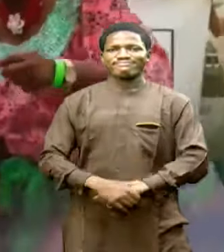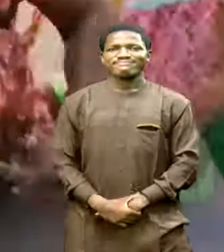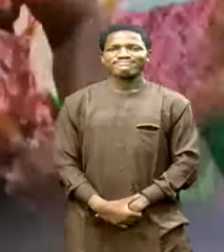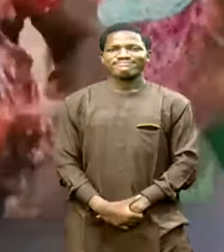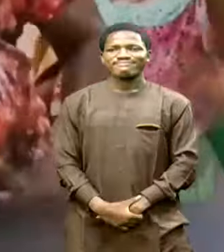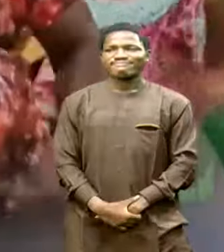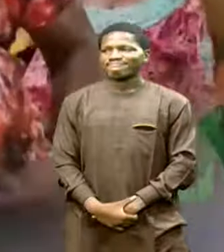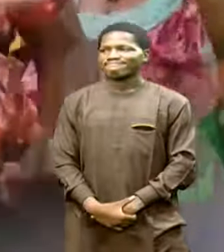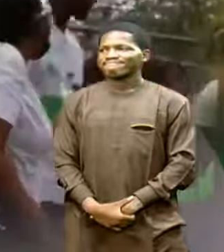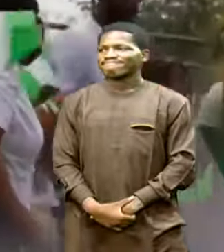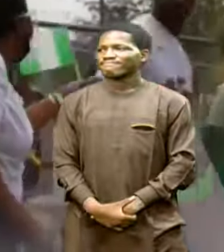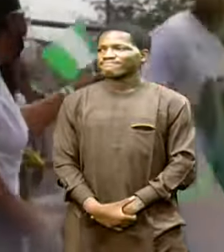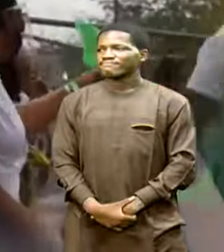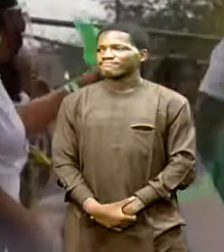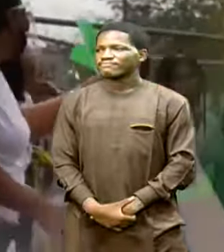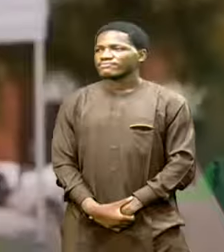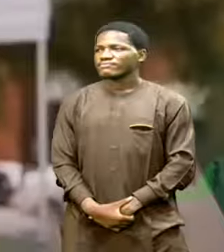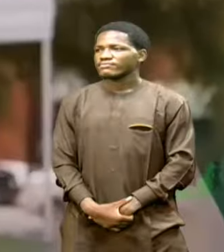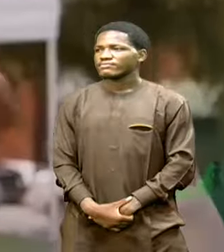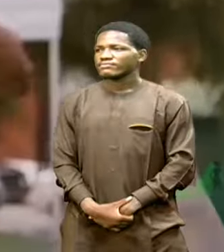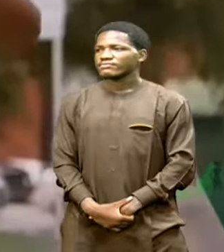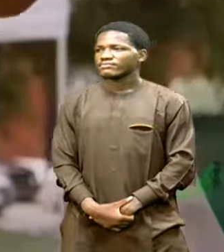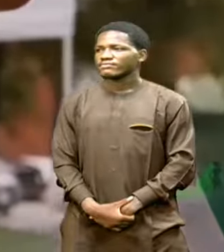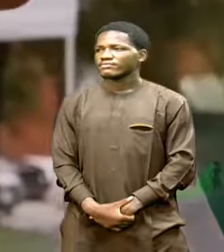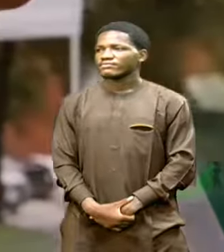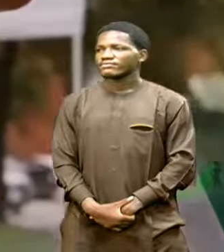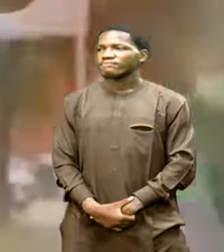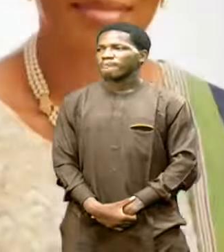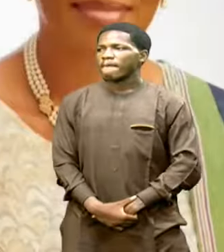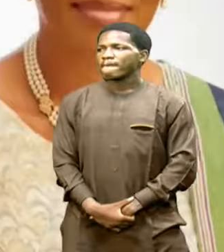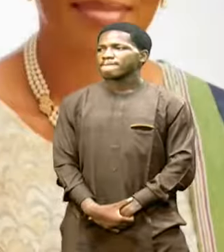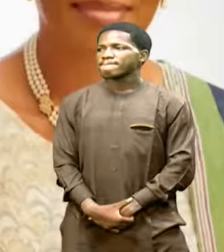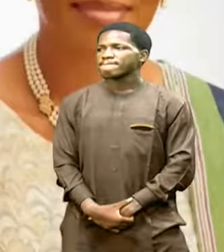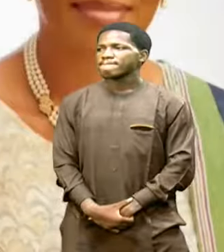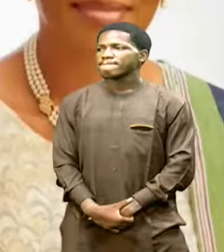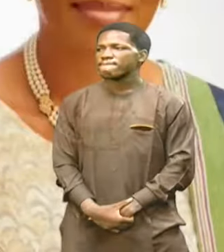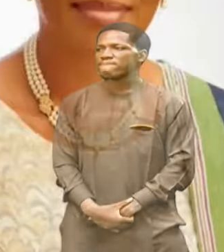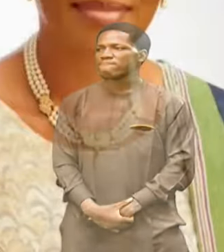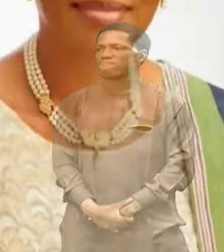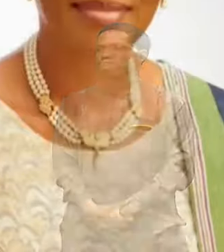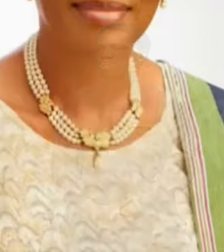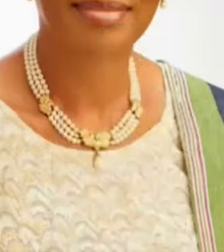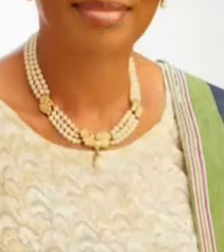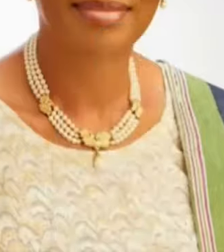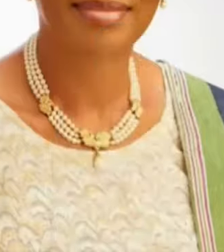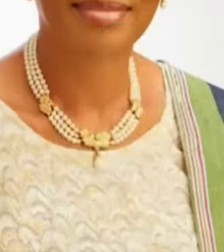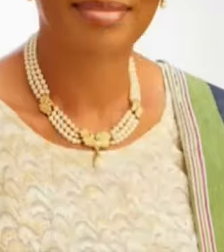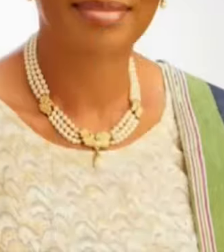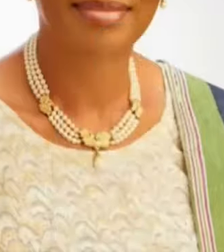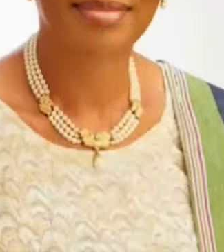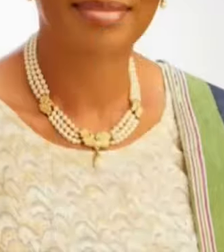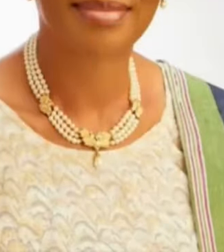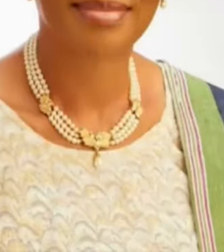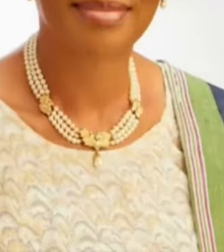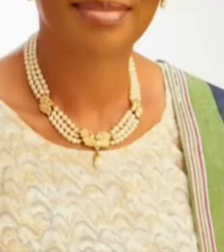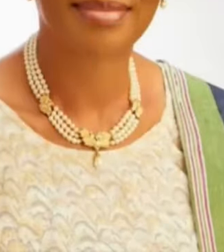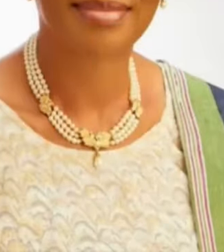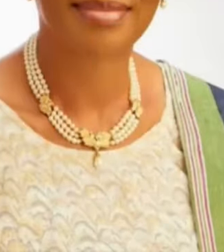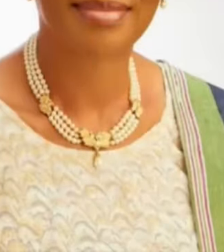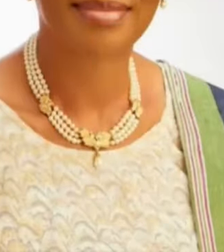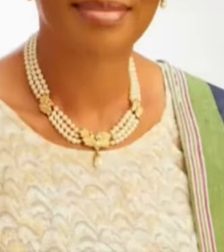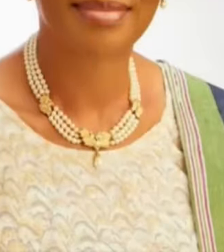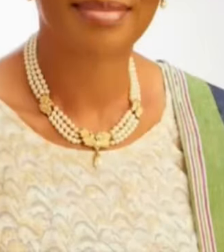Fellow Nigerians, it is a good thing to be Nigerian. Good news! The Office of the First Lady of the Federal Republic of